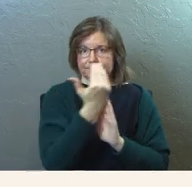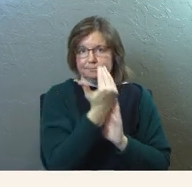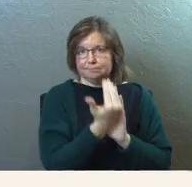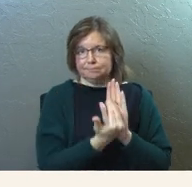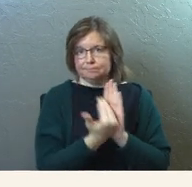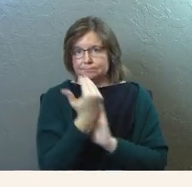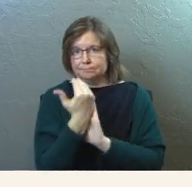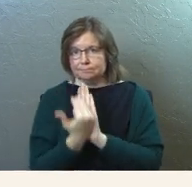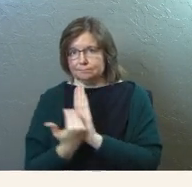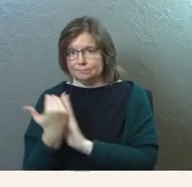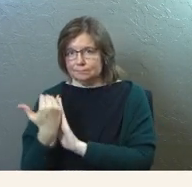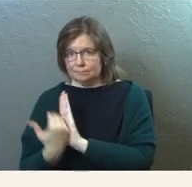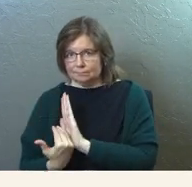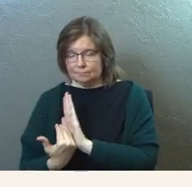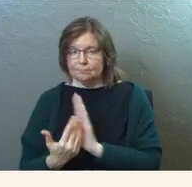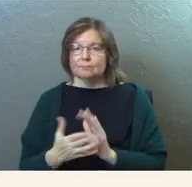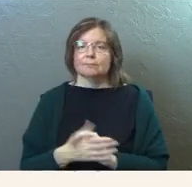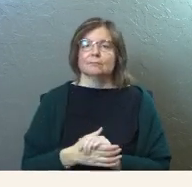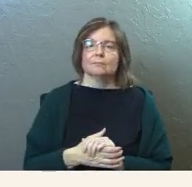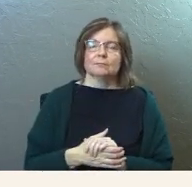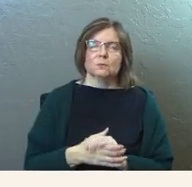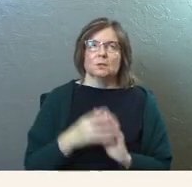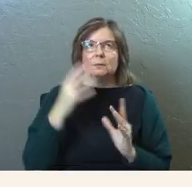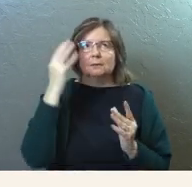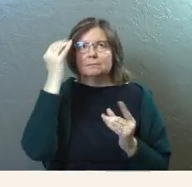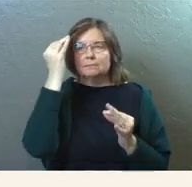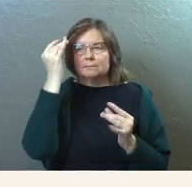get you stirred up.